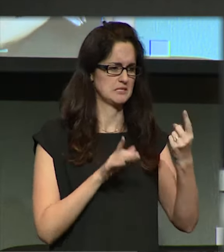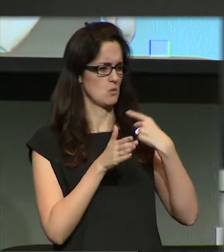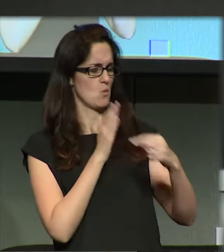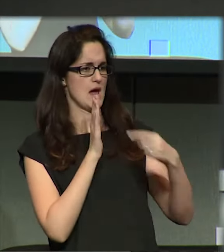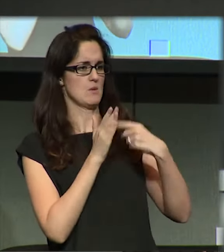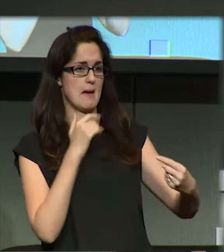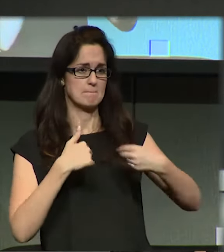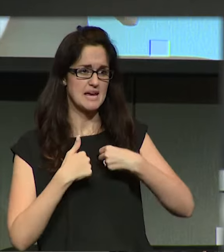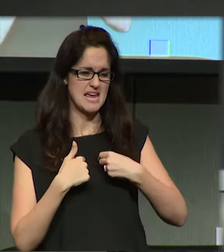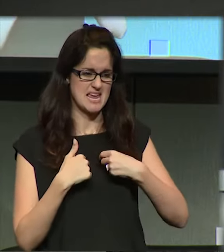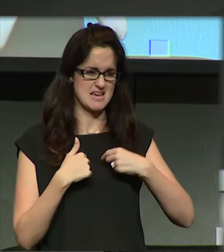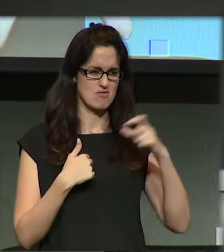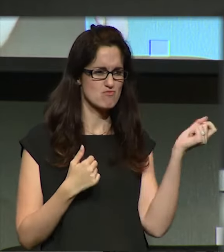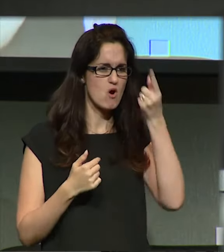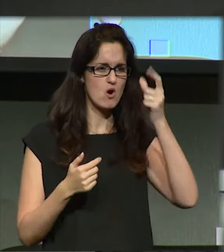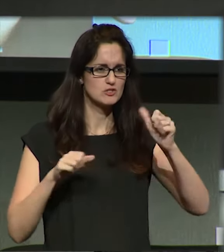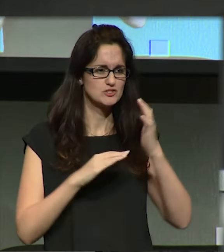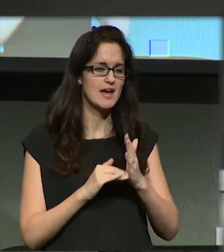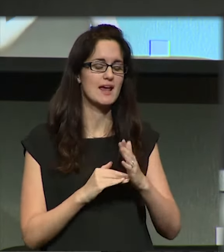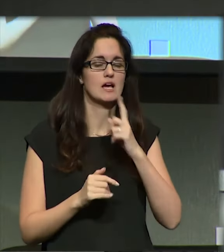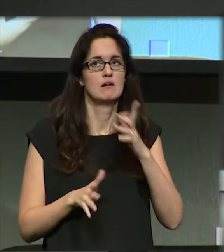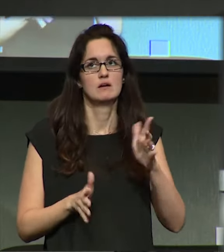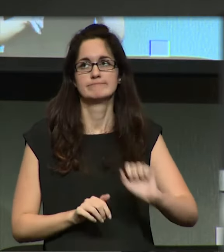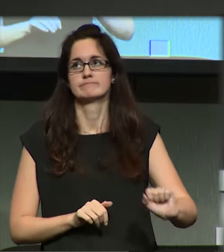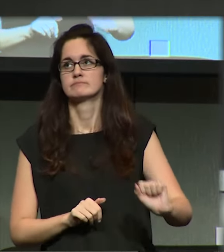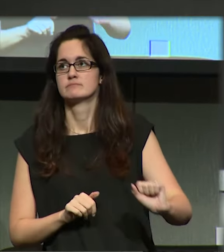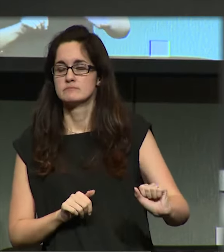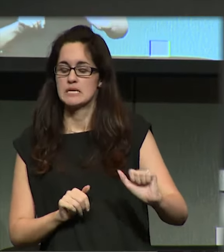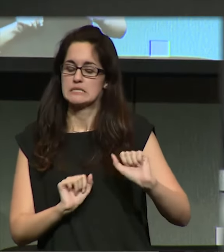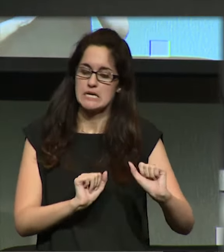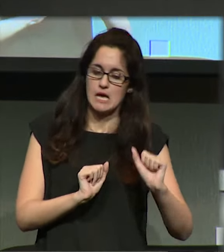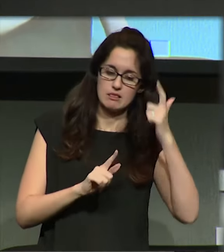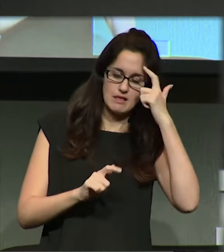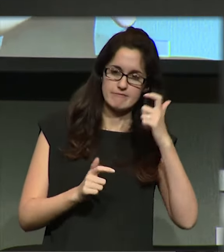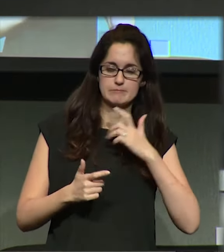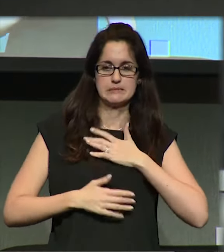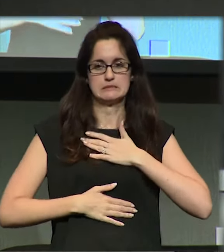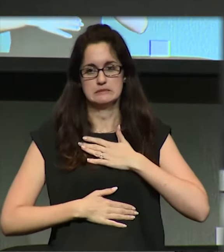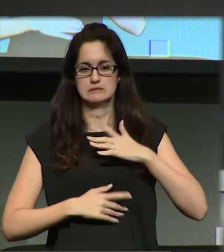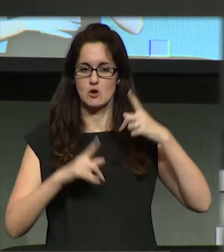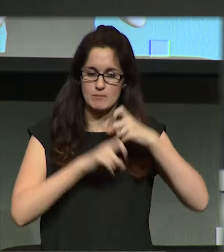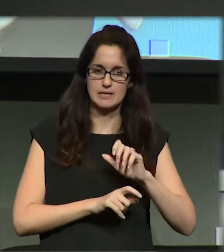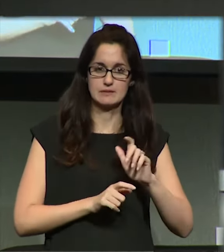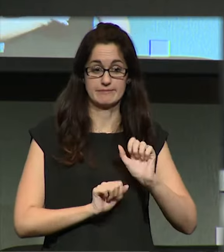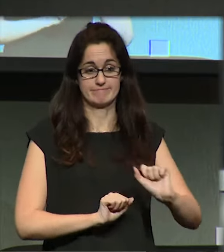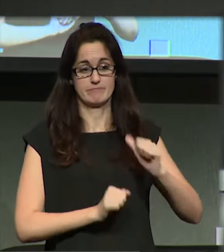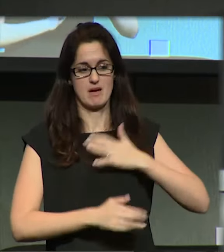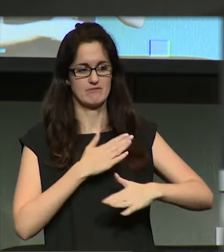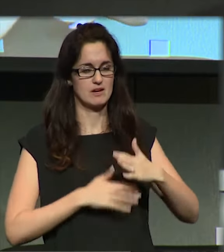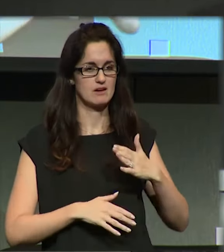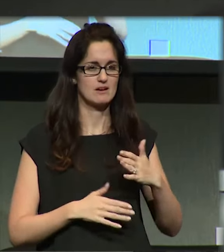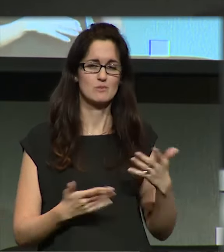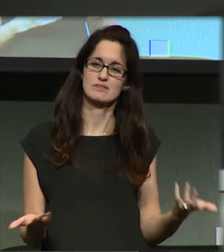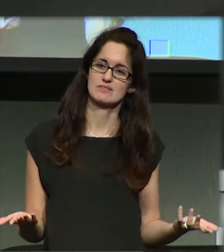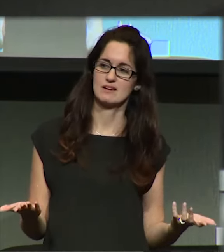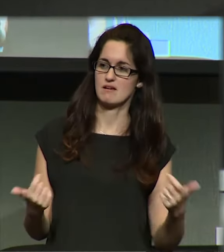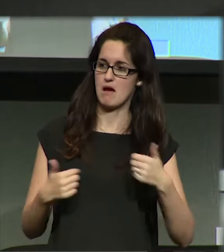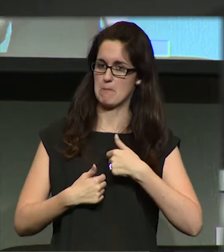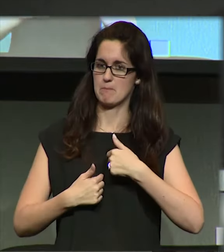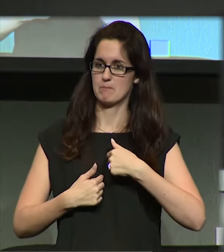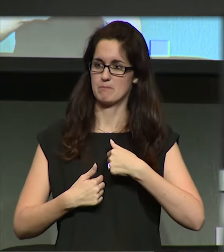and I just say, oh no, that's just Aboriginal kids, they got complex lives and that's how they behave. Well then